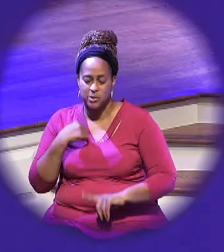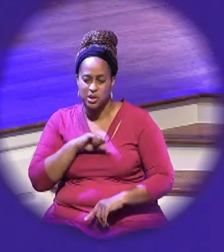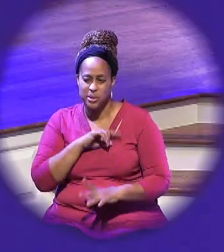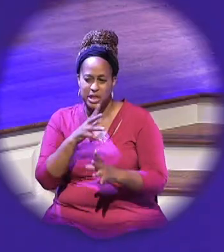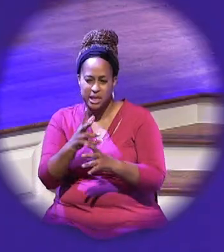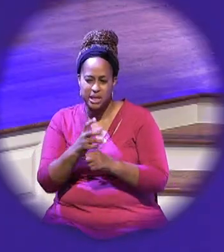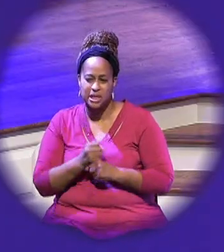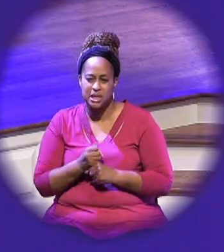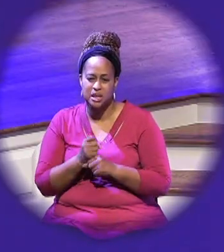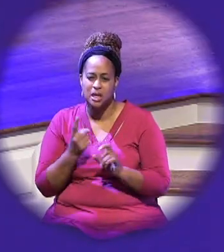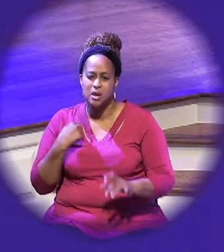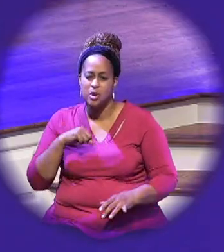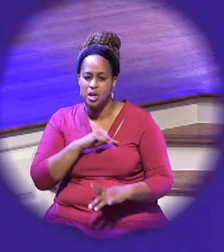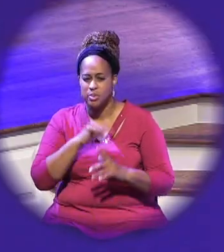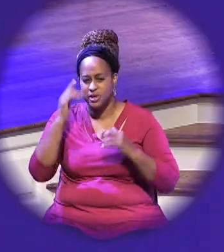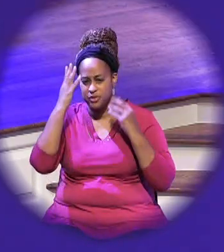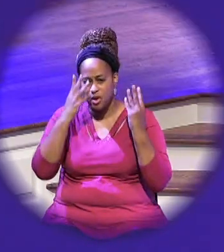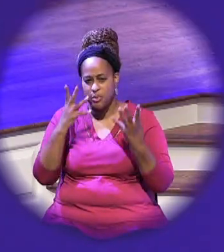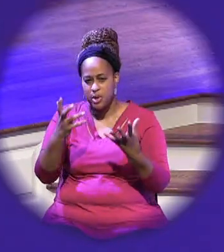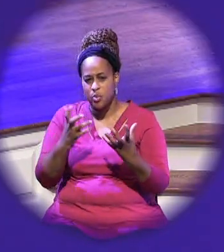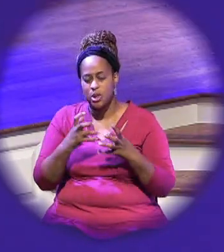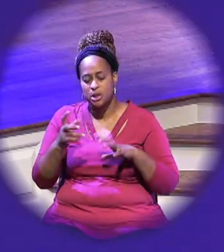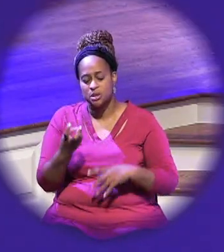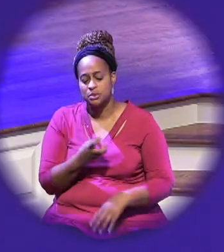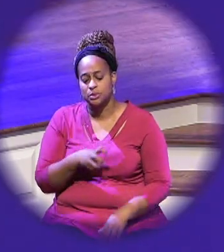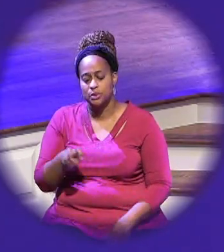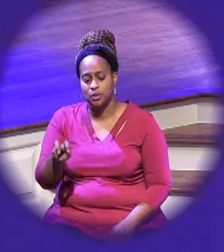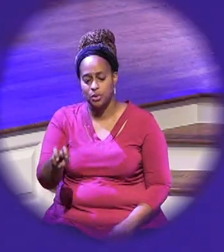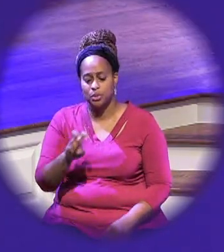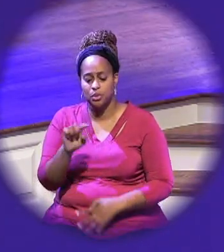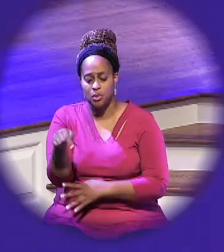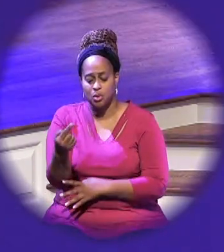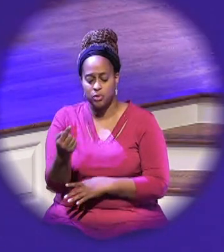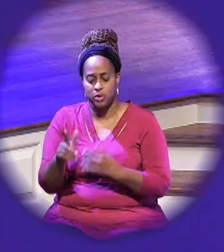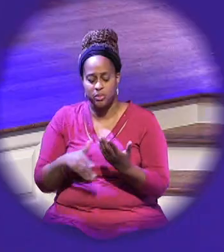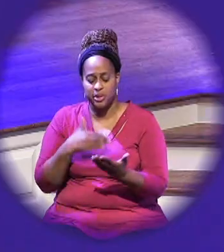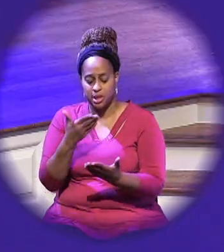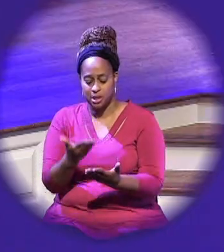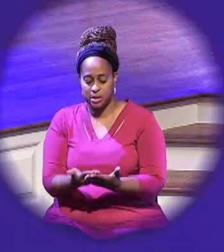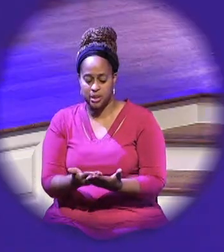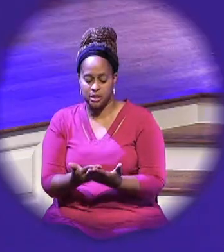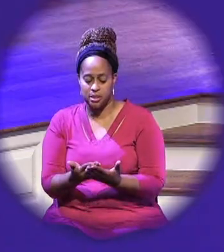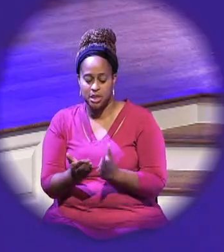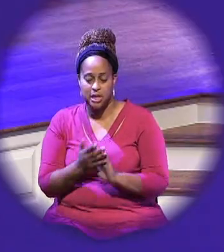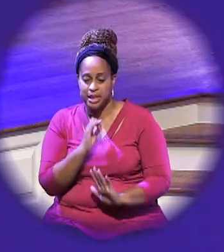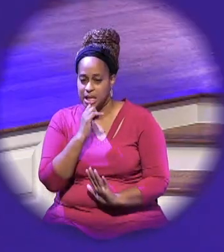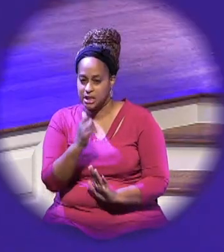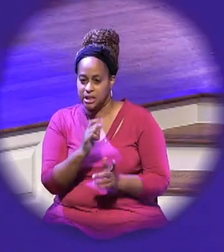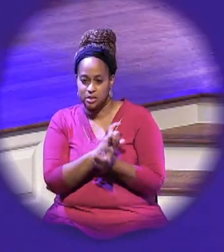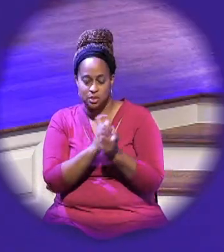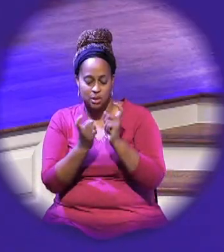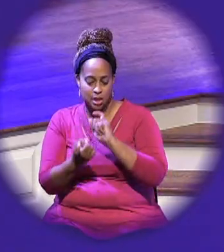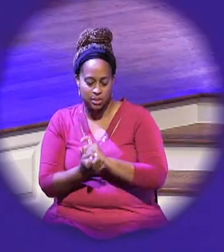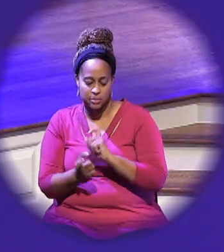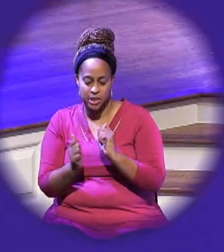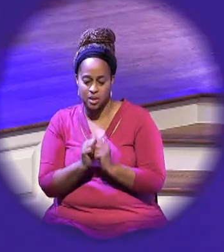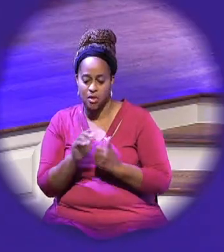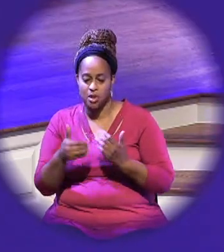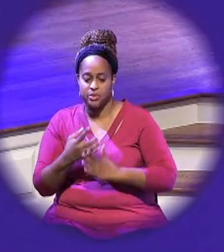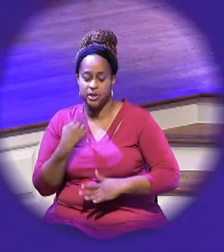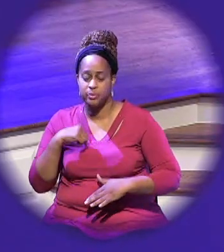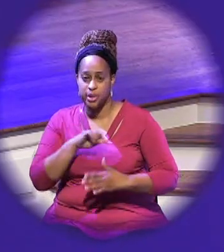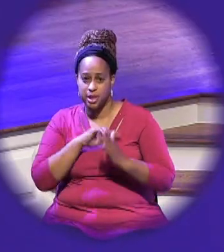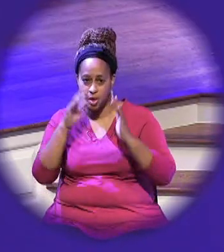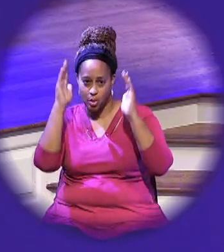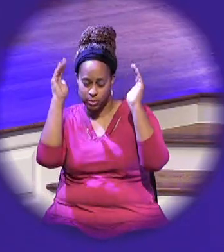where we thought we wanted to go. Only once we got there it didn't turn out to be all that we hoped it